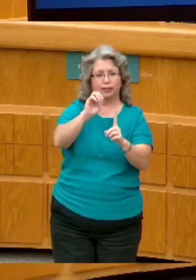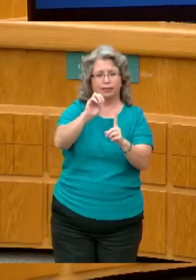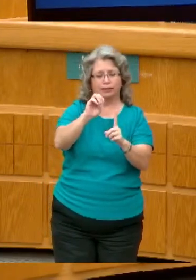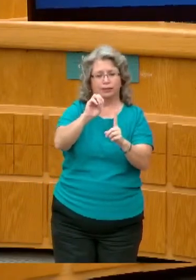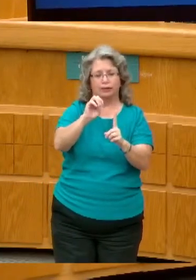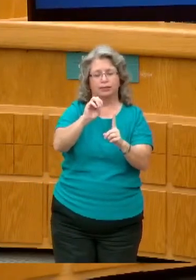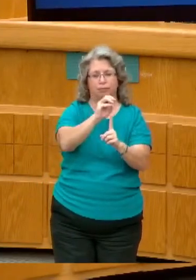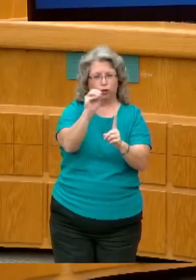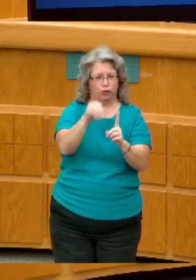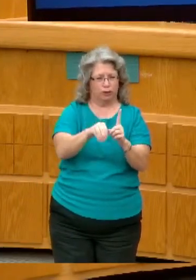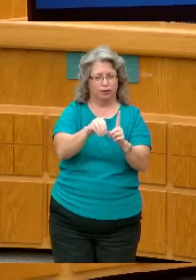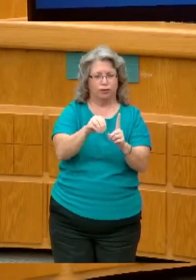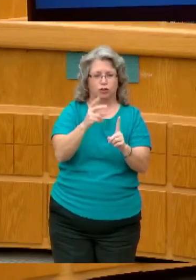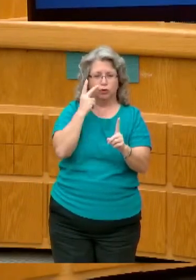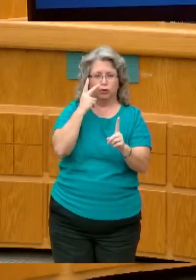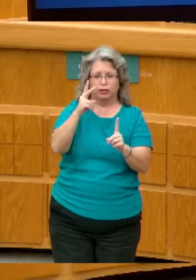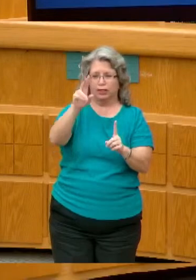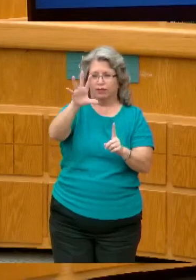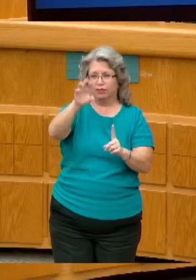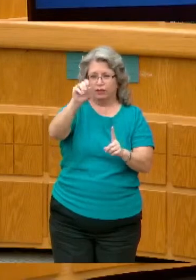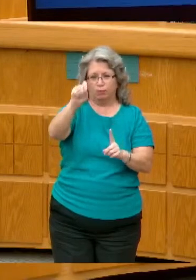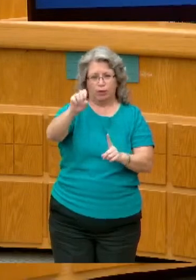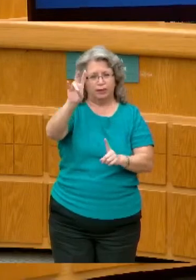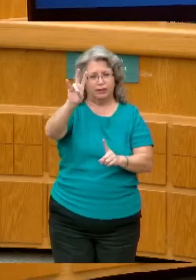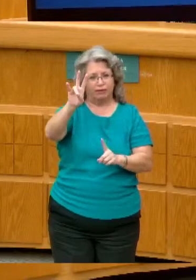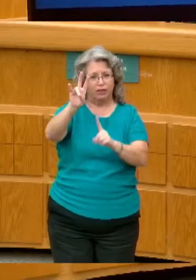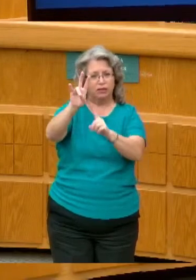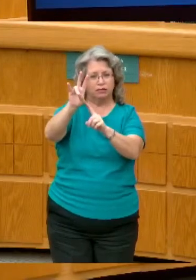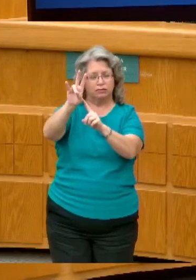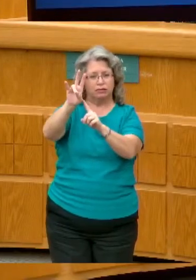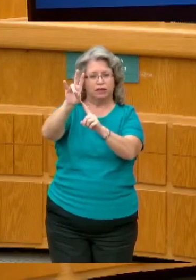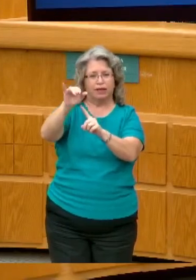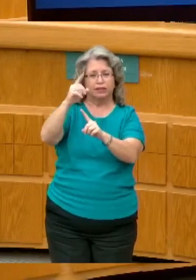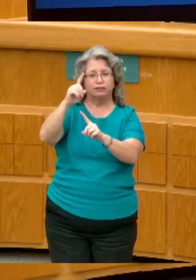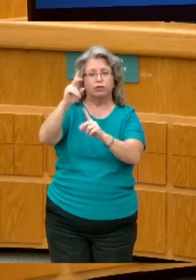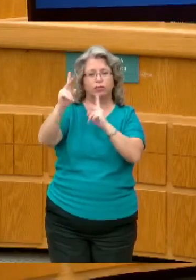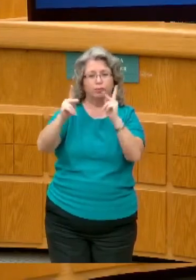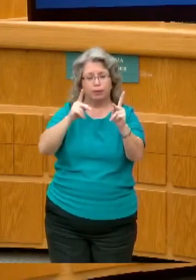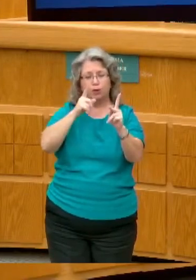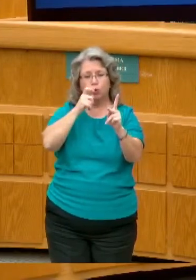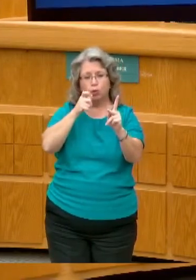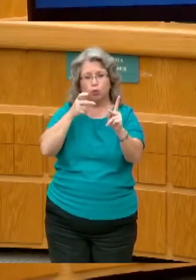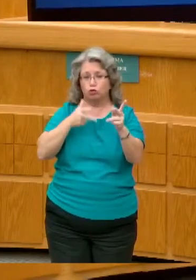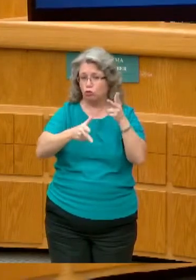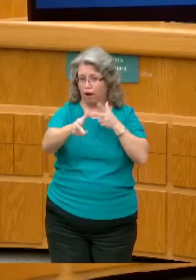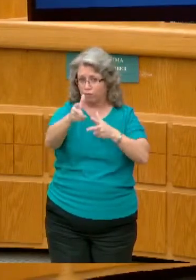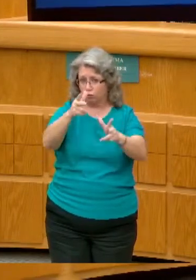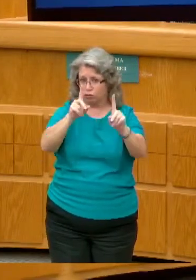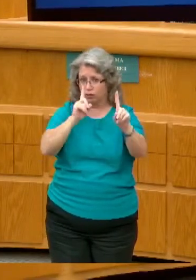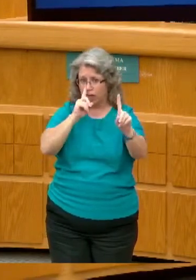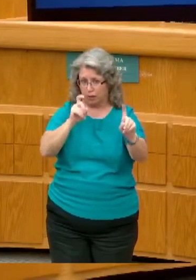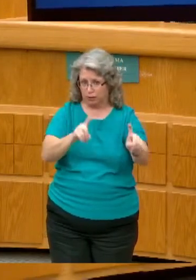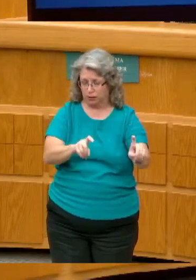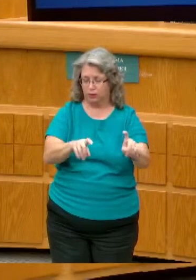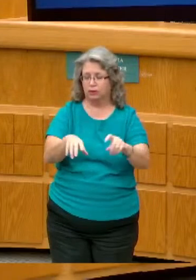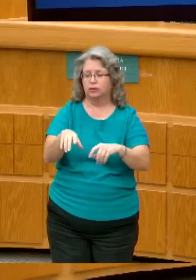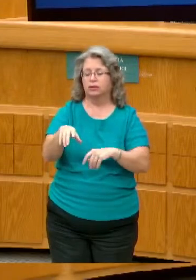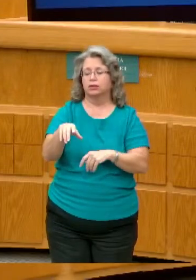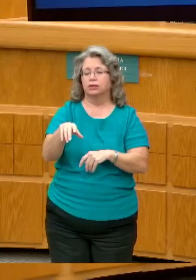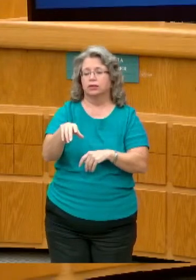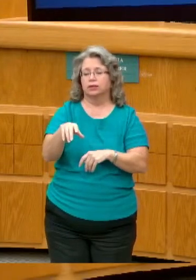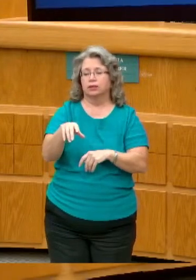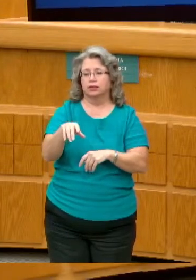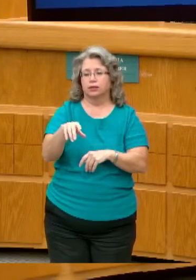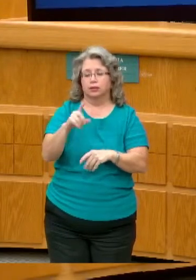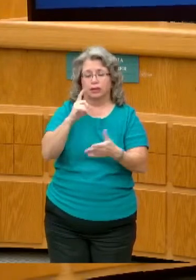at the top 50.7, the positivity rate, that's for the people that are coming through the drive-through. And so what you're seeing is it's